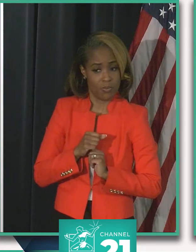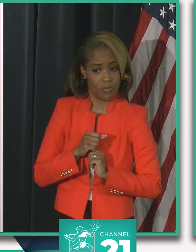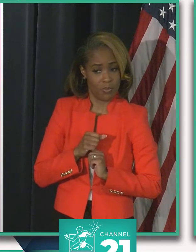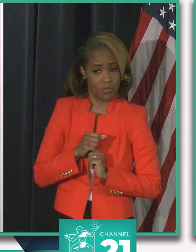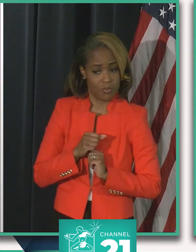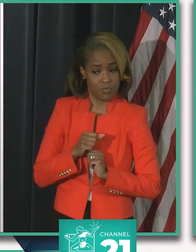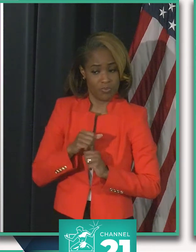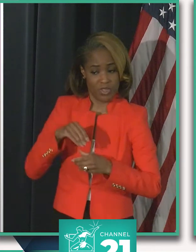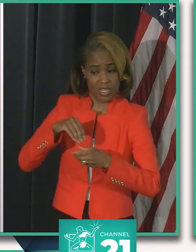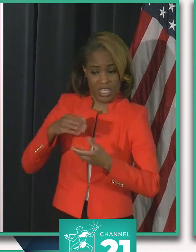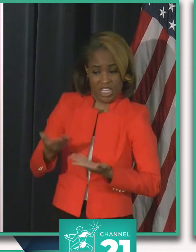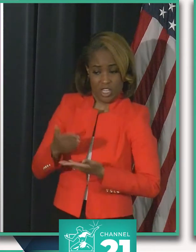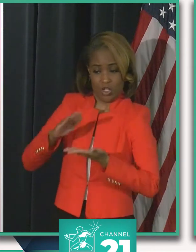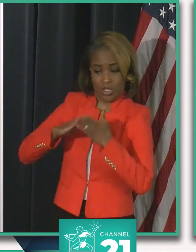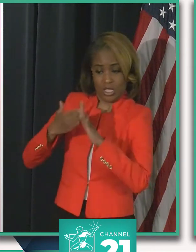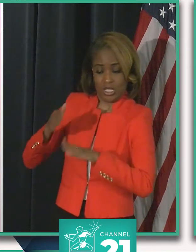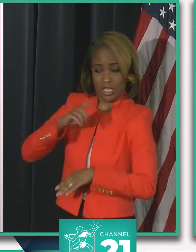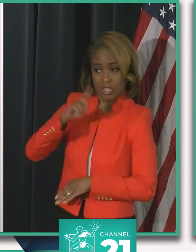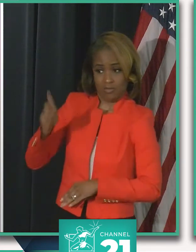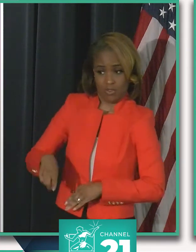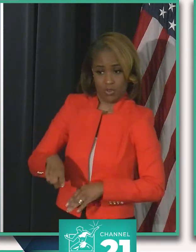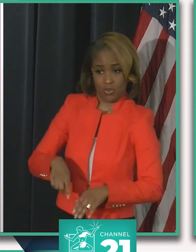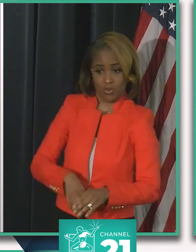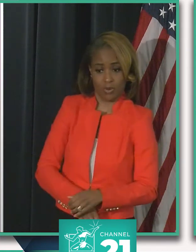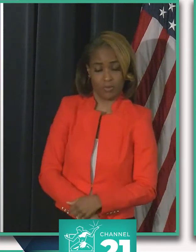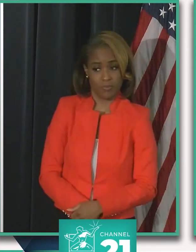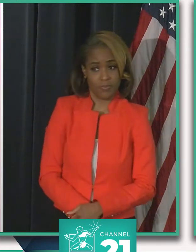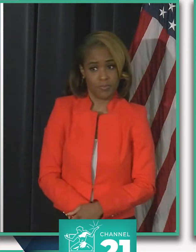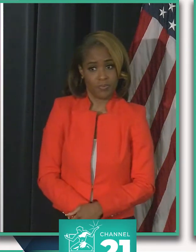in the city of Detroit.